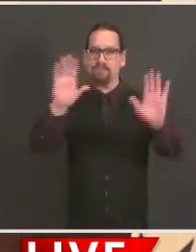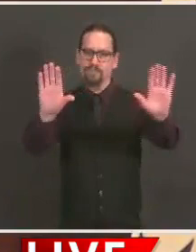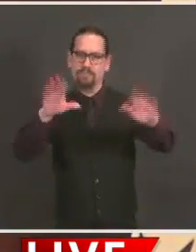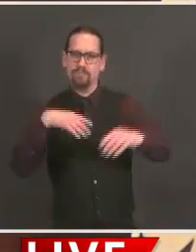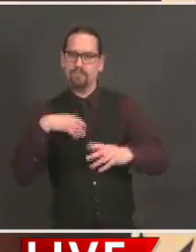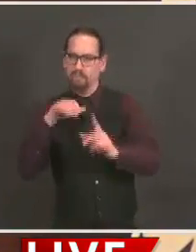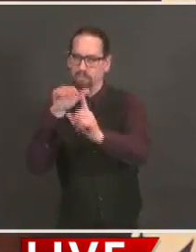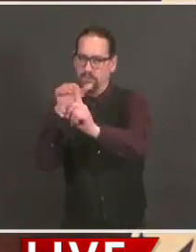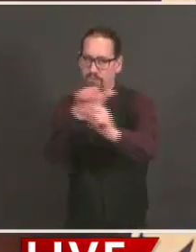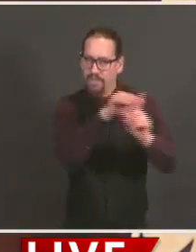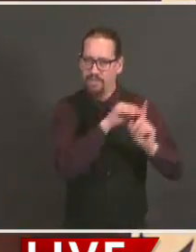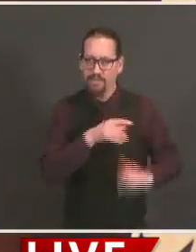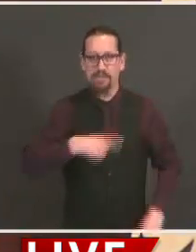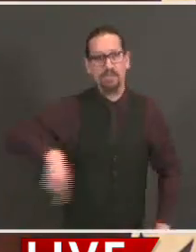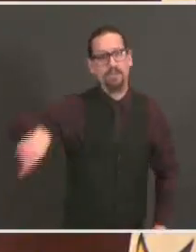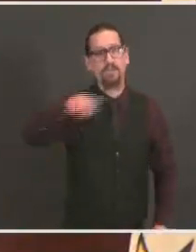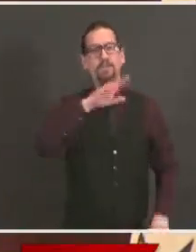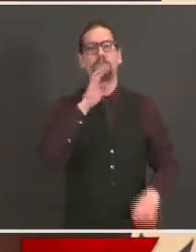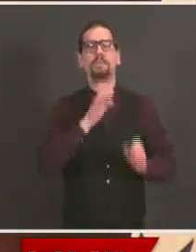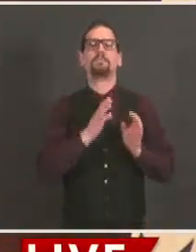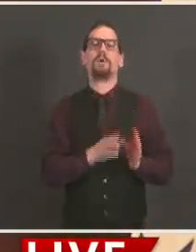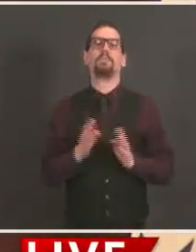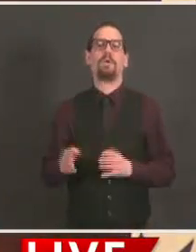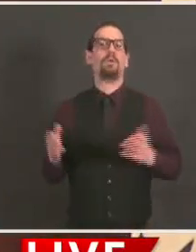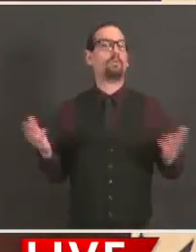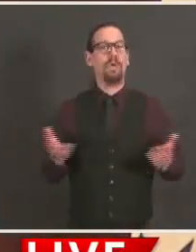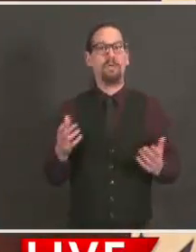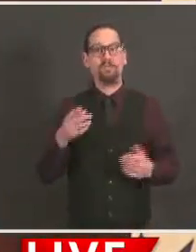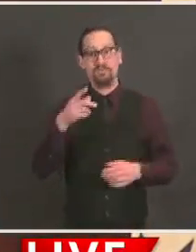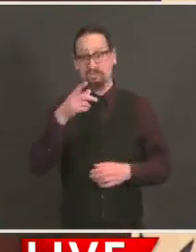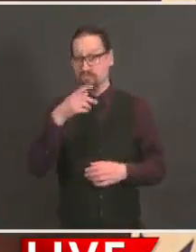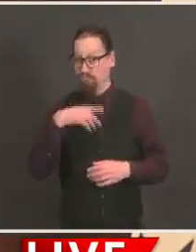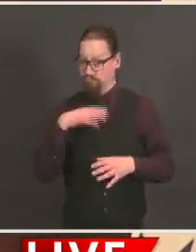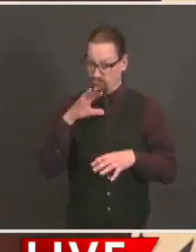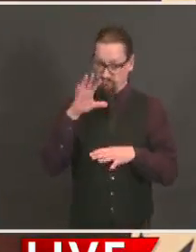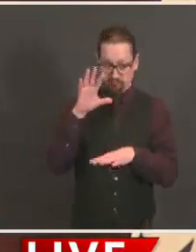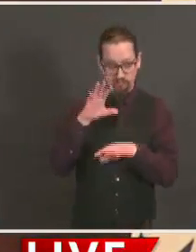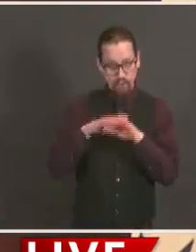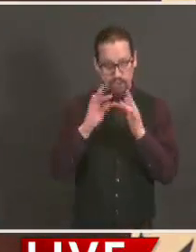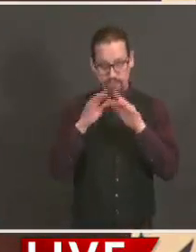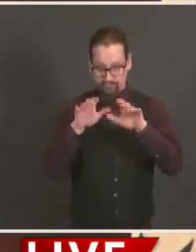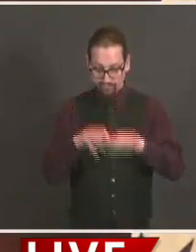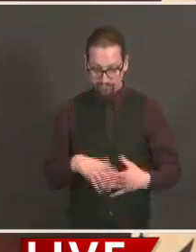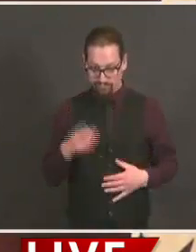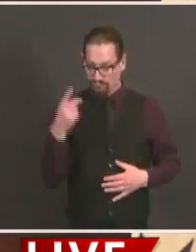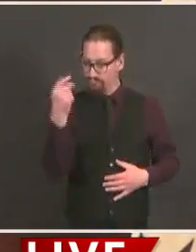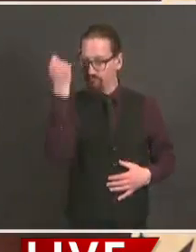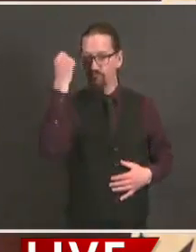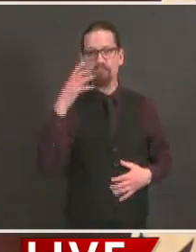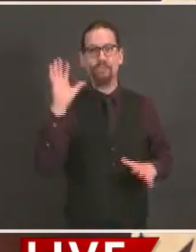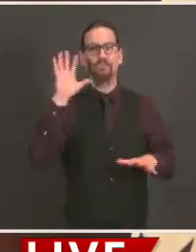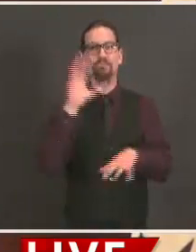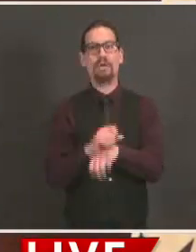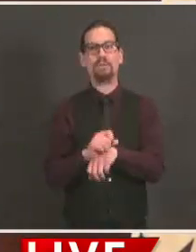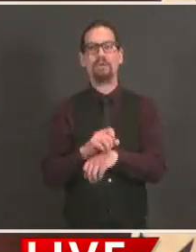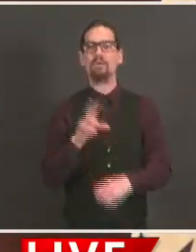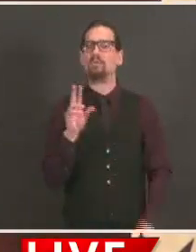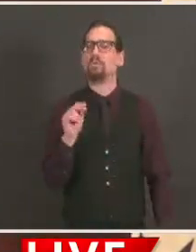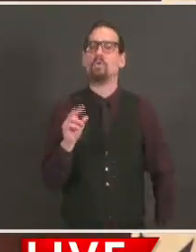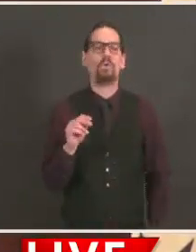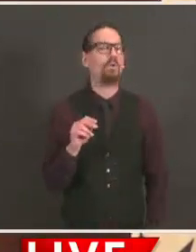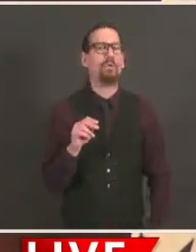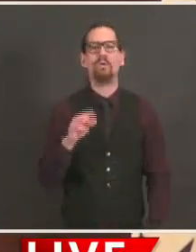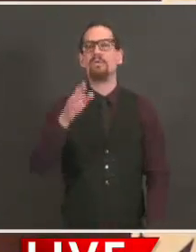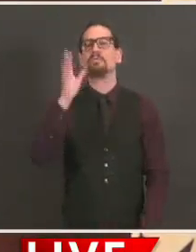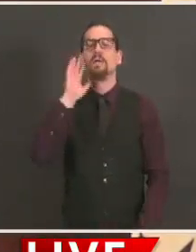We recognize that this will be frustrating. It's frustrating for us too. It's happening in states across the country. But